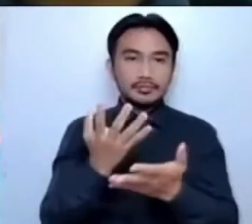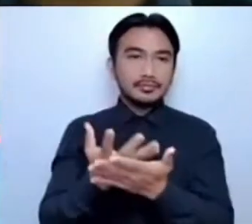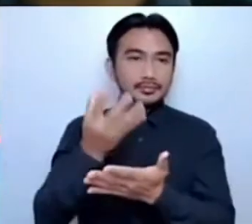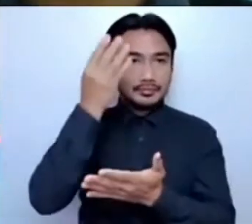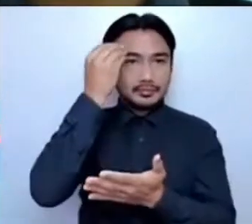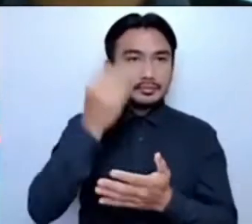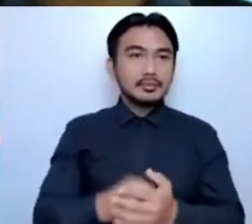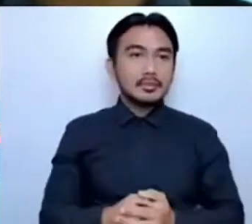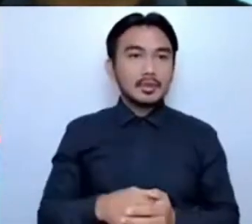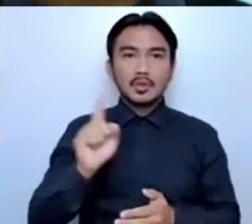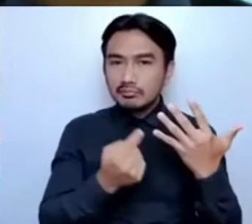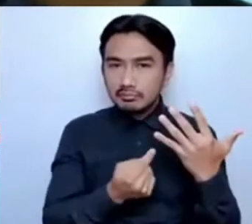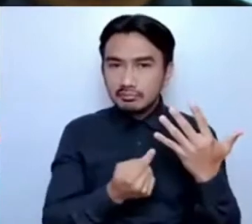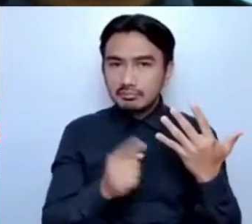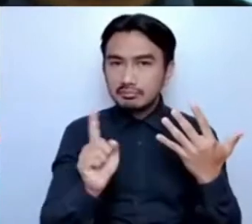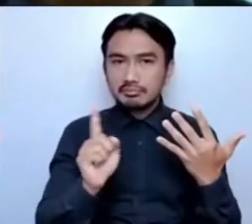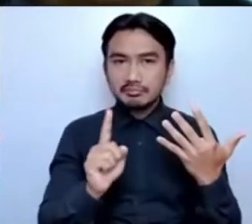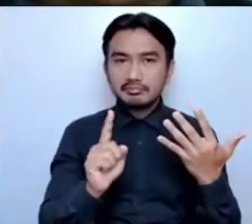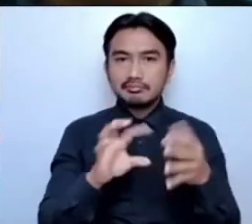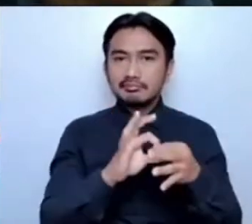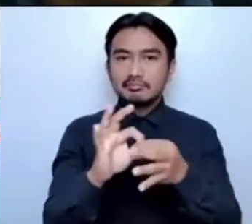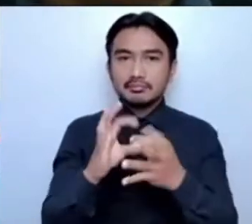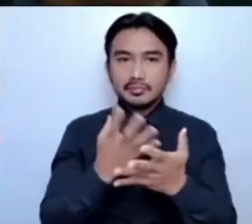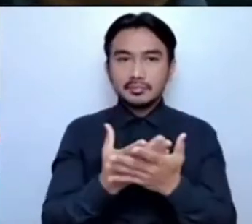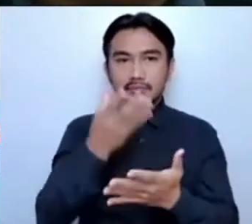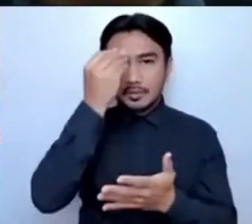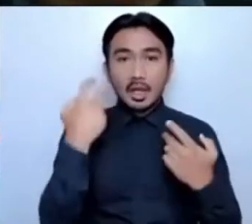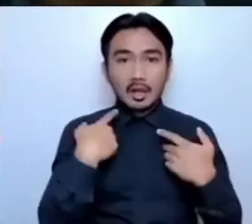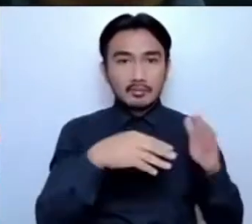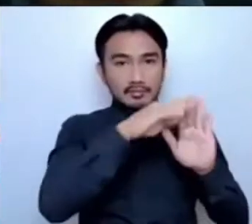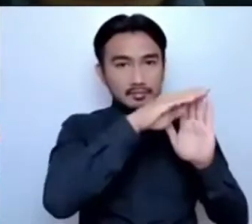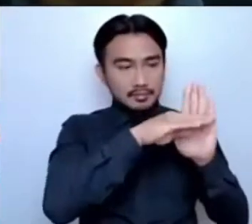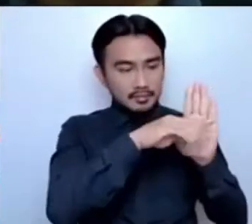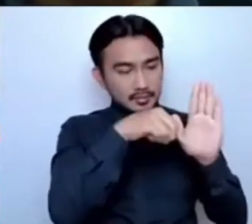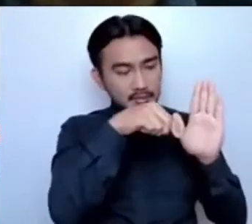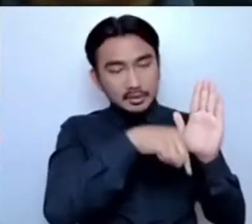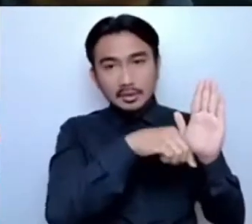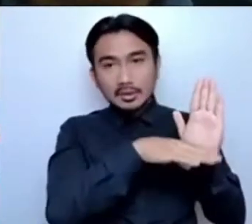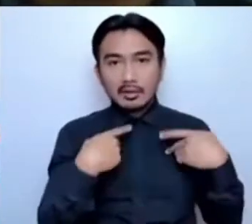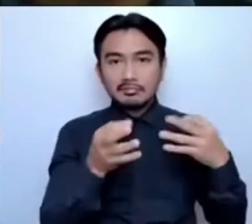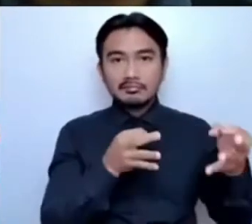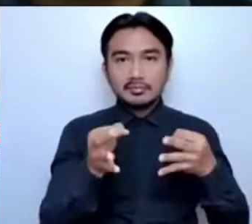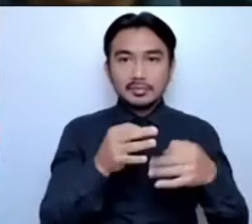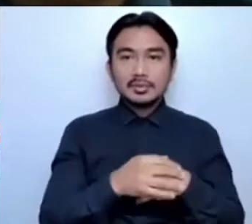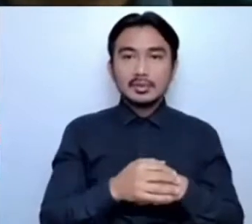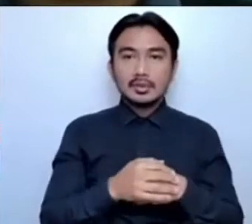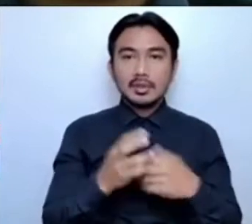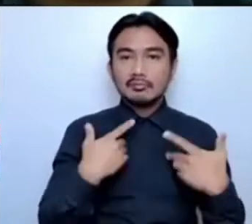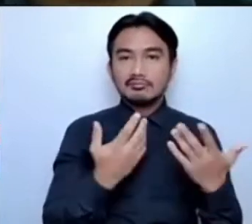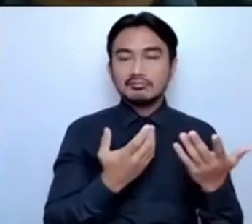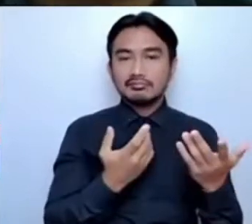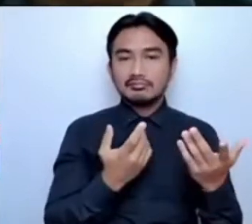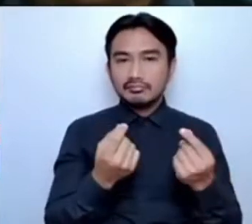those elements of collaborative learning? The note below can help us. Elements of collaborative learning could include